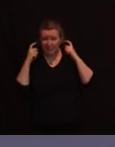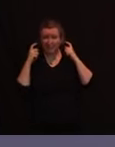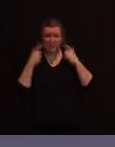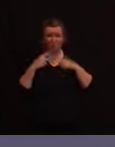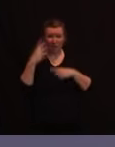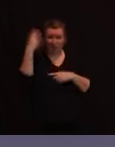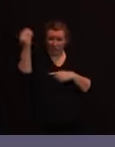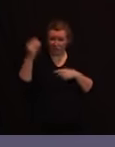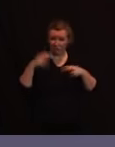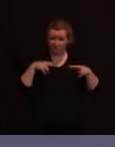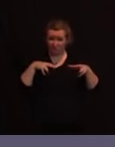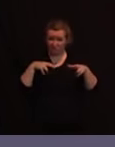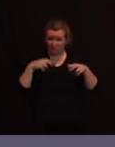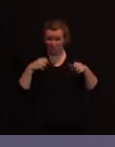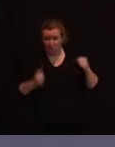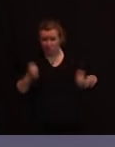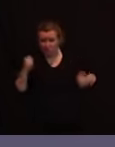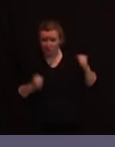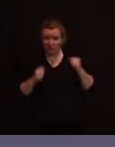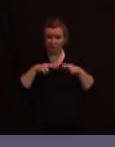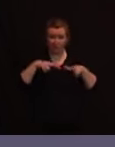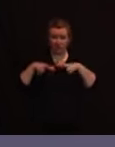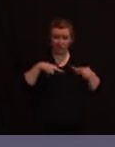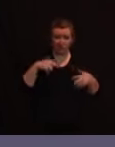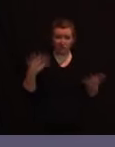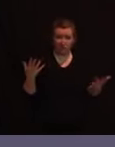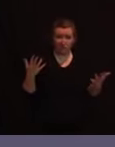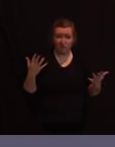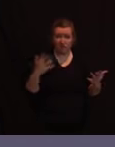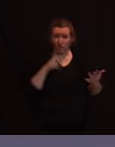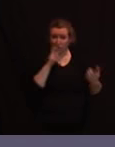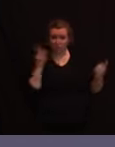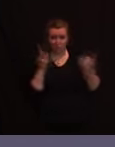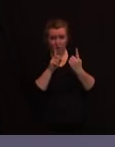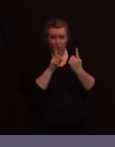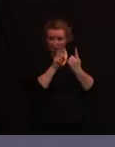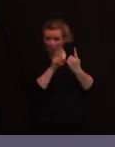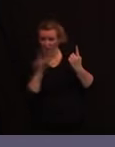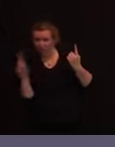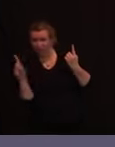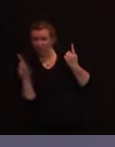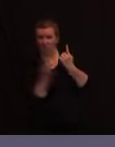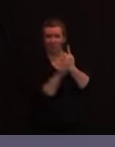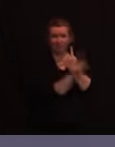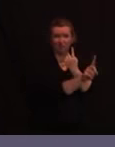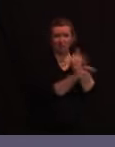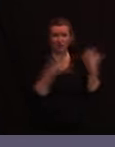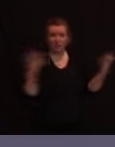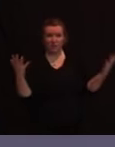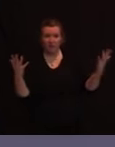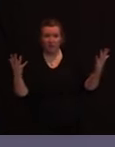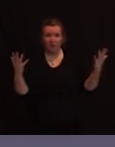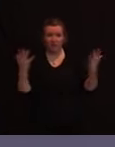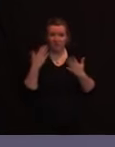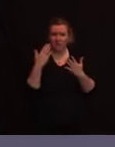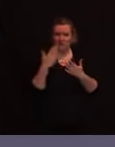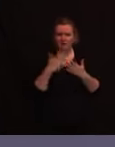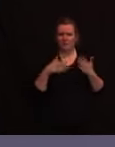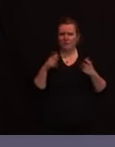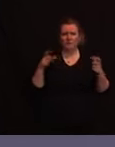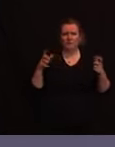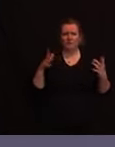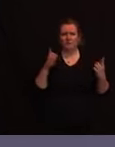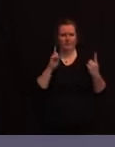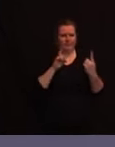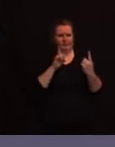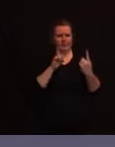protocol that people should follow in terms of who gets out of the way? I haven't seen it be an issue, but people being people, it might turn into something a